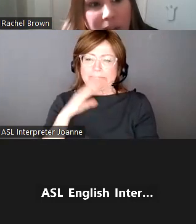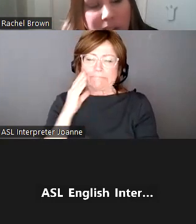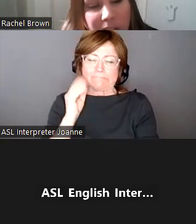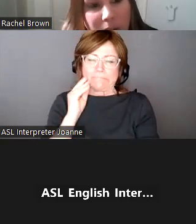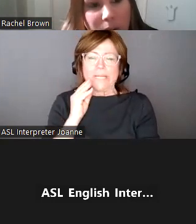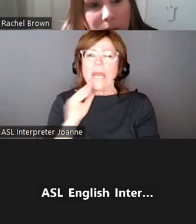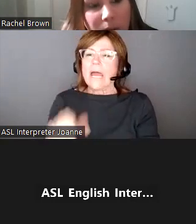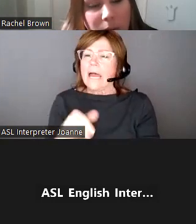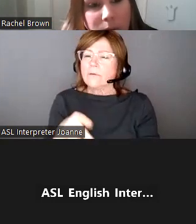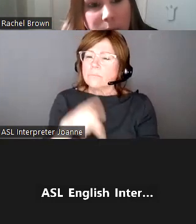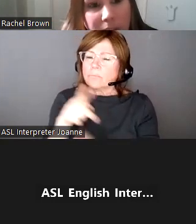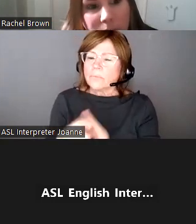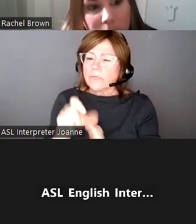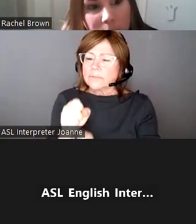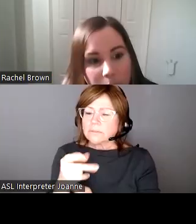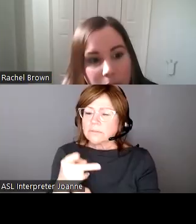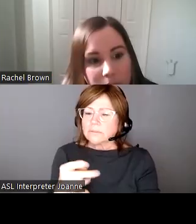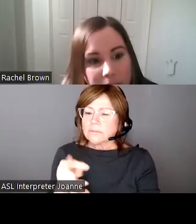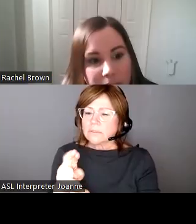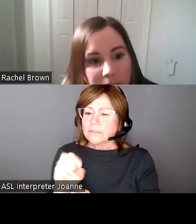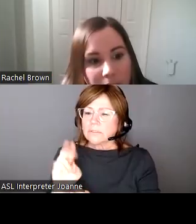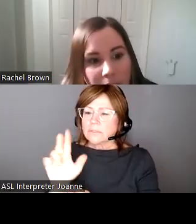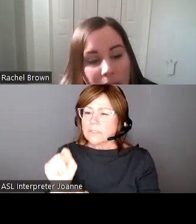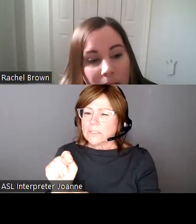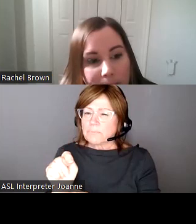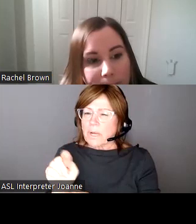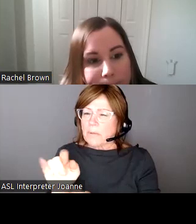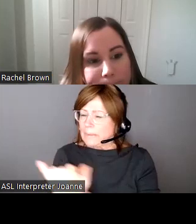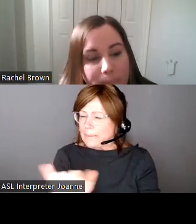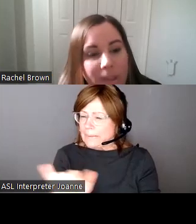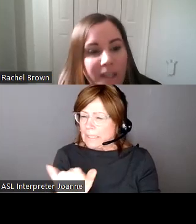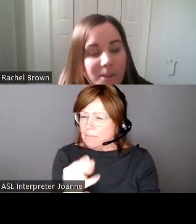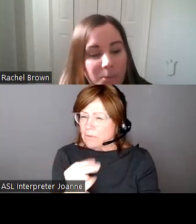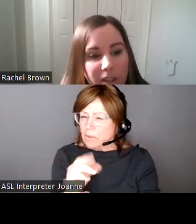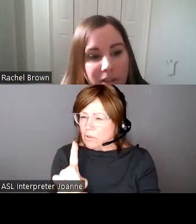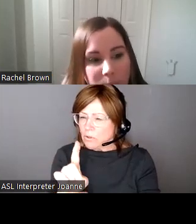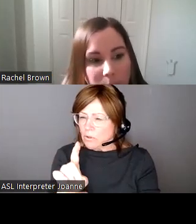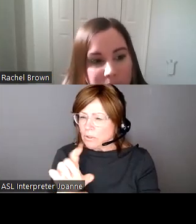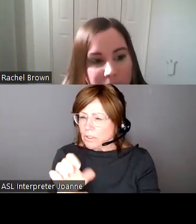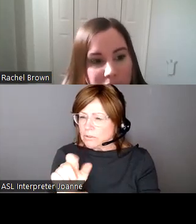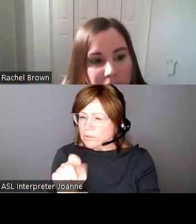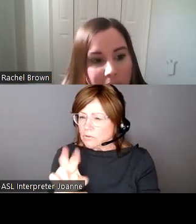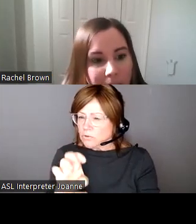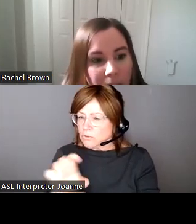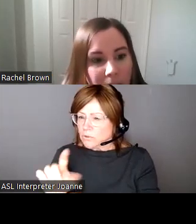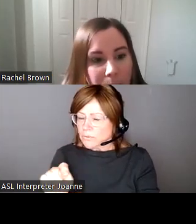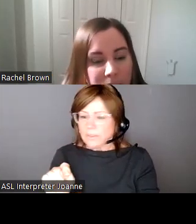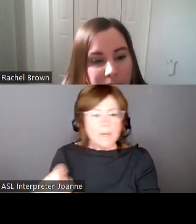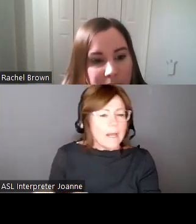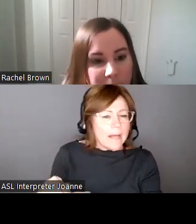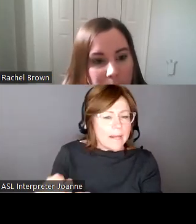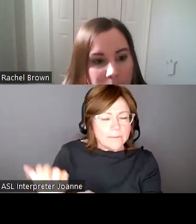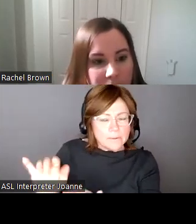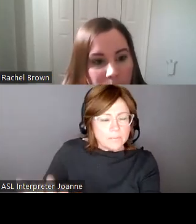believe, is another Hootsuite sort of equivalent. And somebody else just posted in the chat,